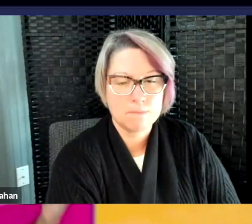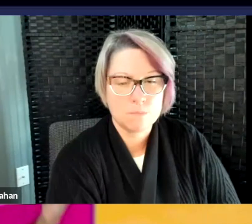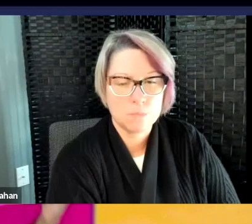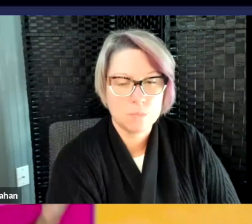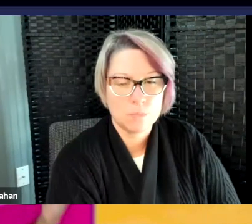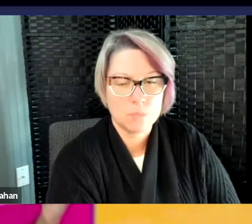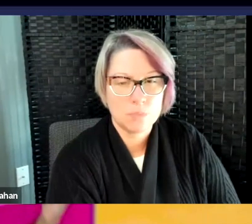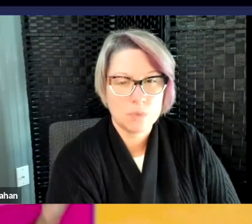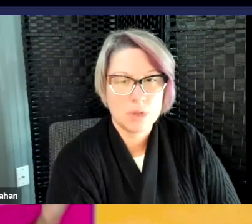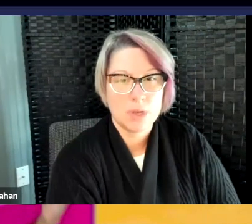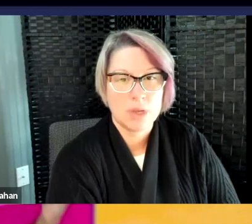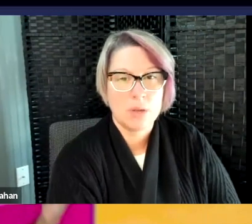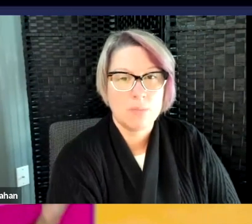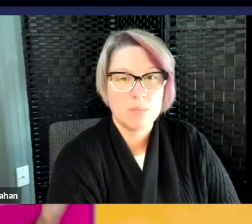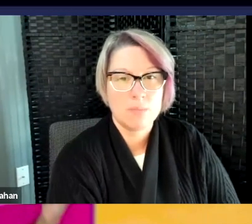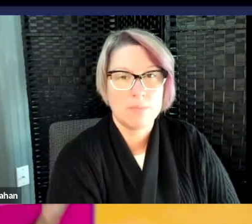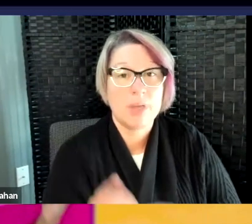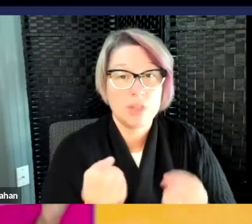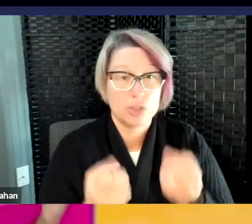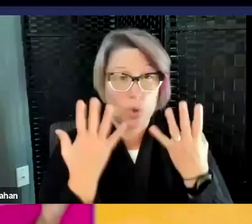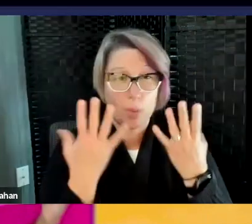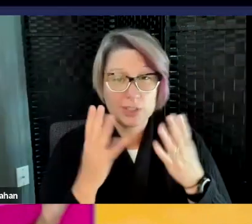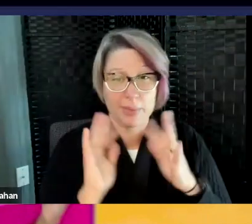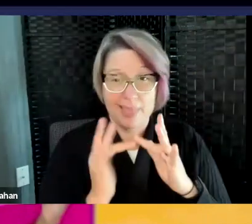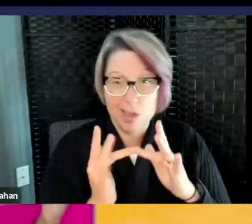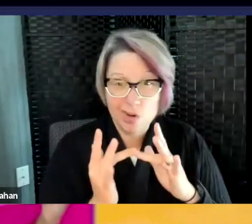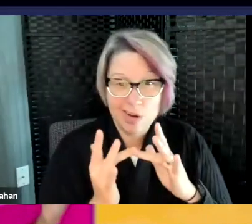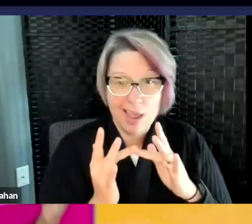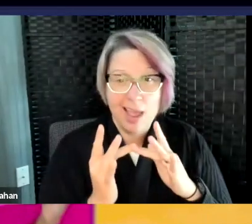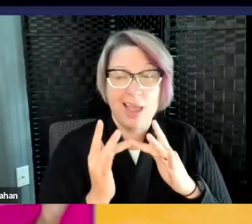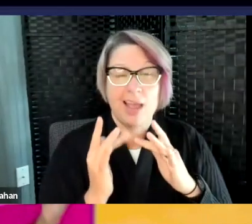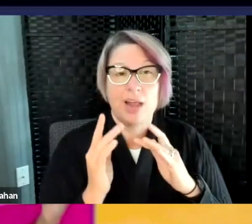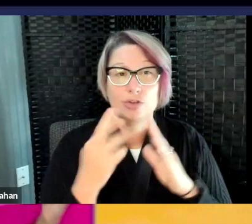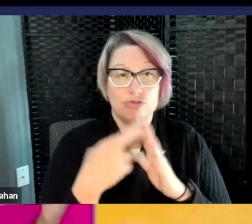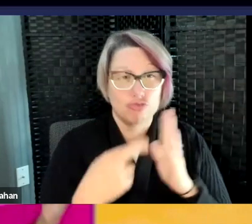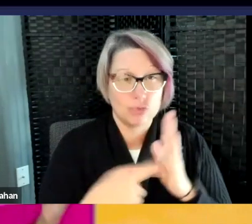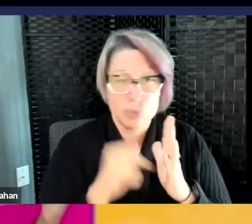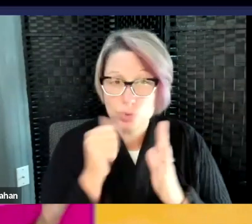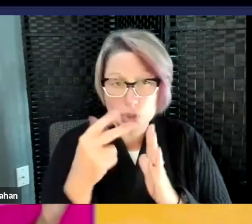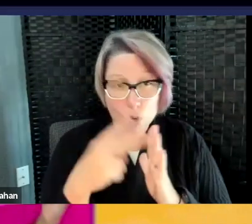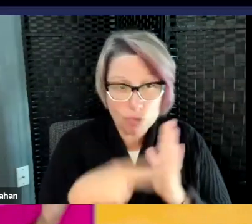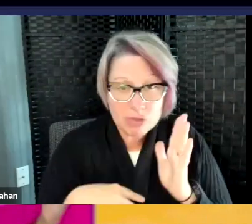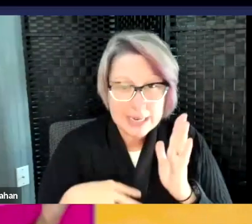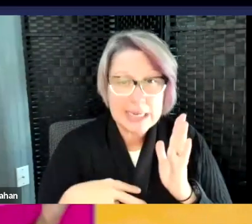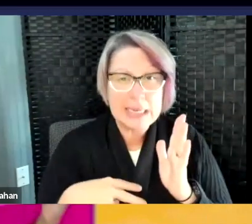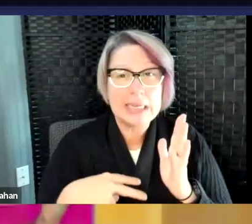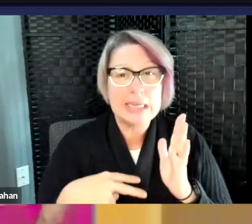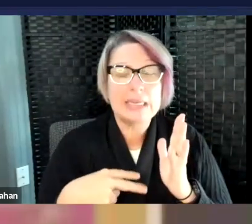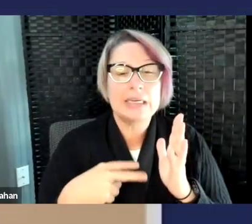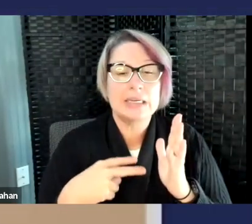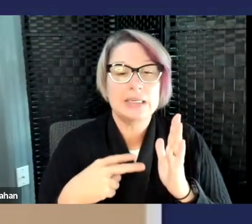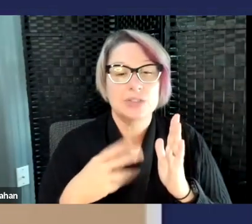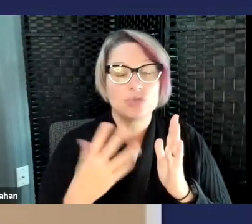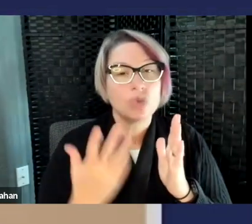internet that we don't know, and there's rules that we don't read. So this really is all about, I